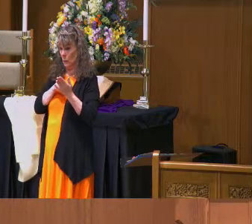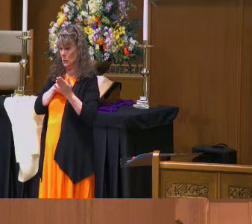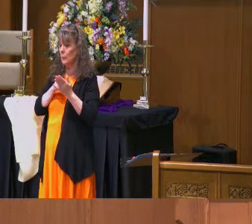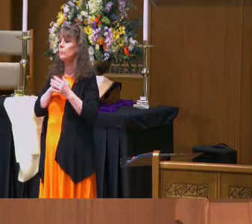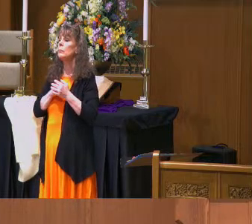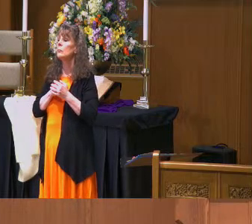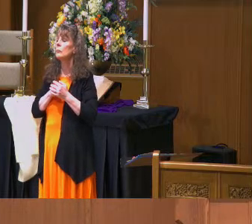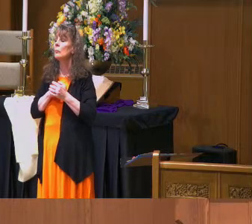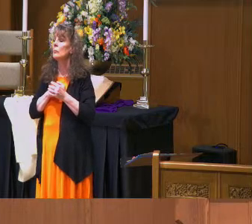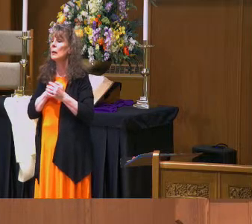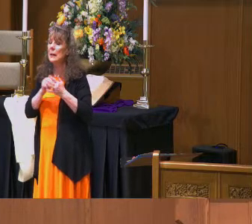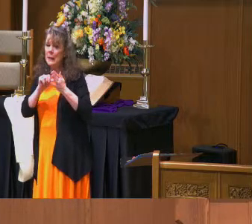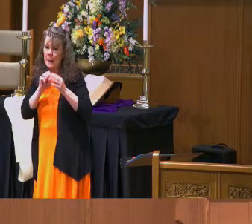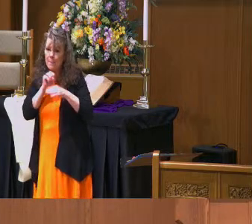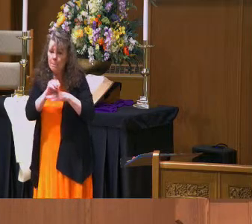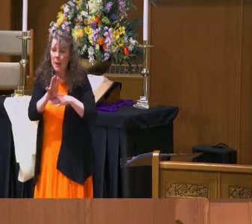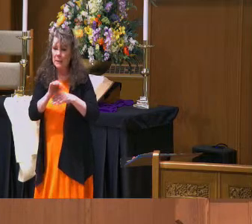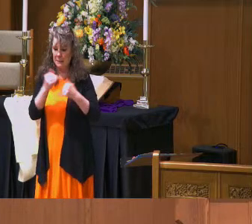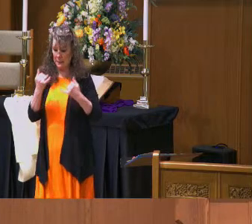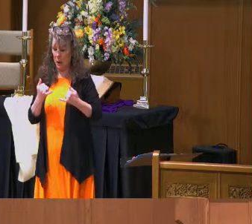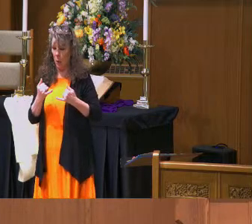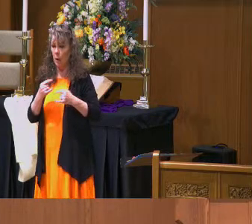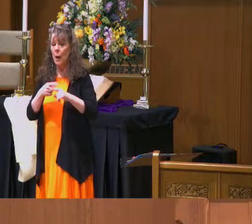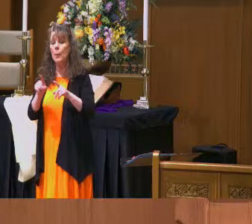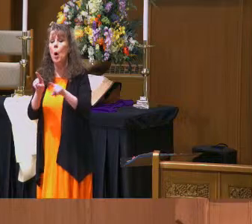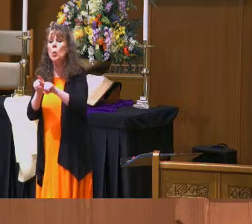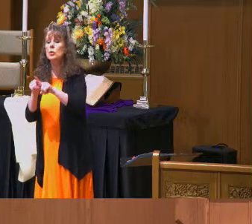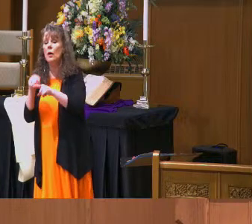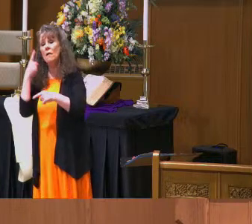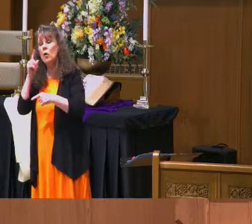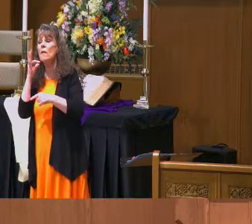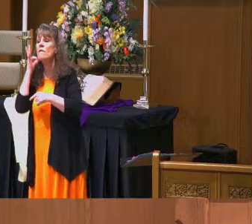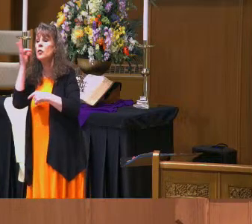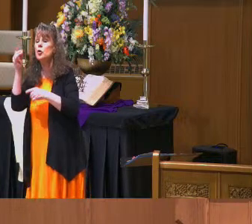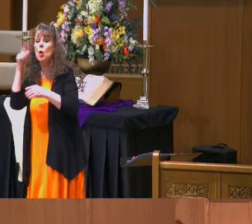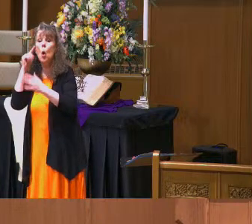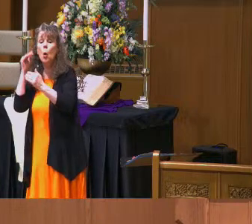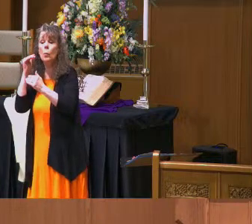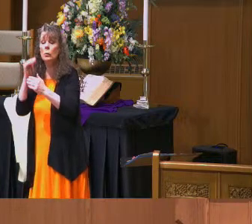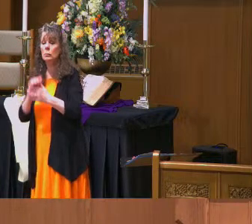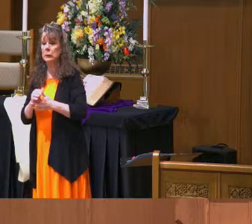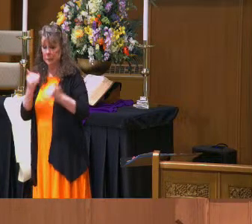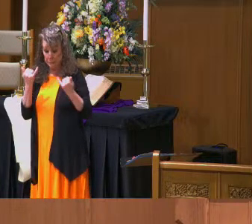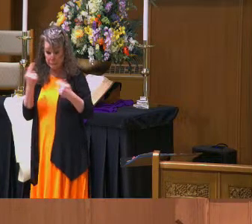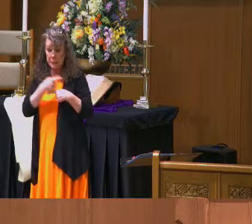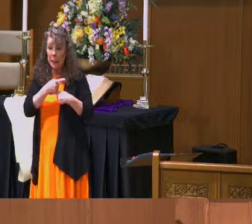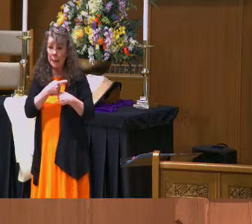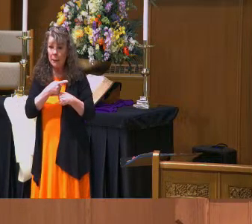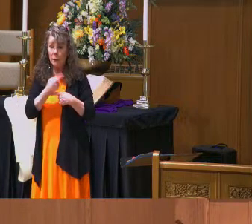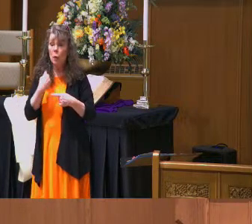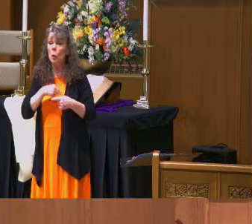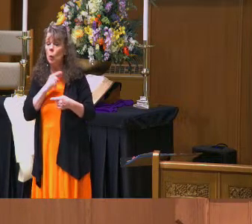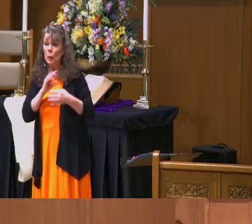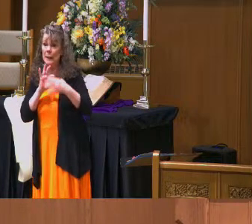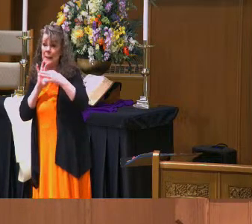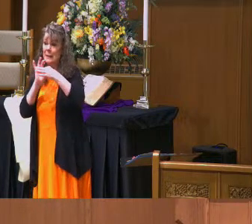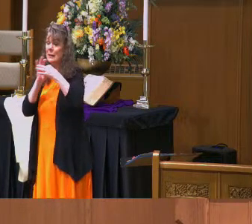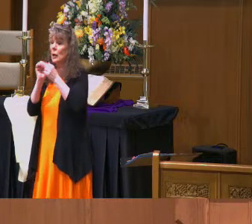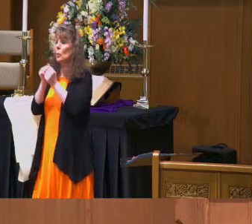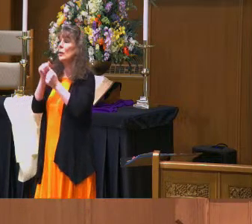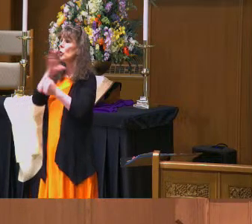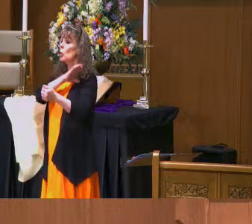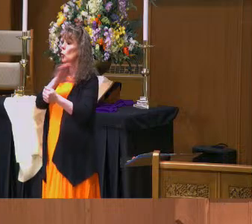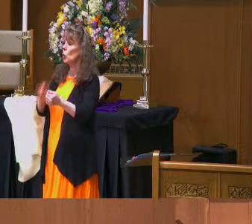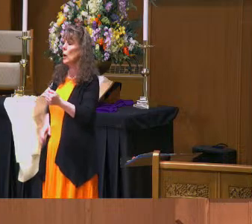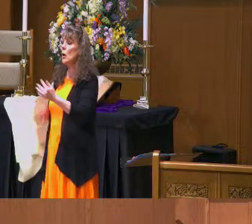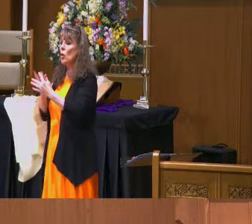experience, but it also impacts our future hope. In the present, Today, we get to unite with Christ in God